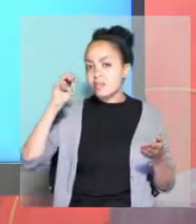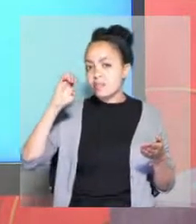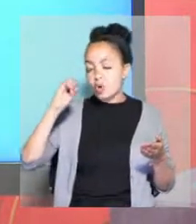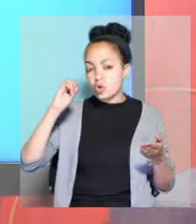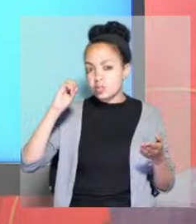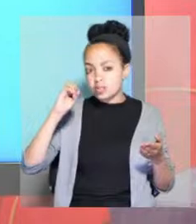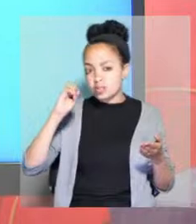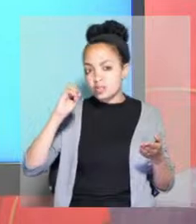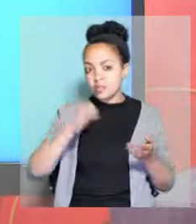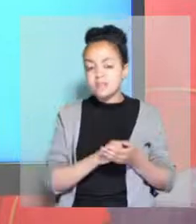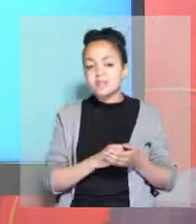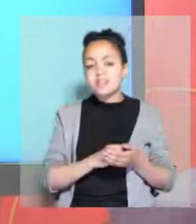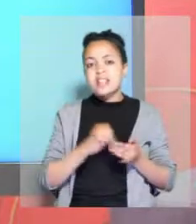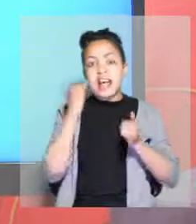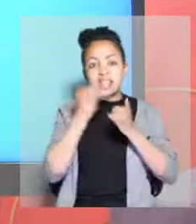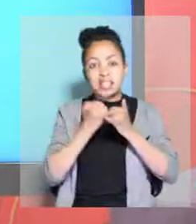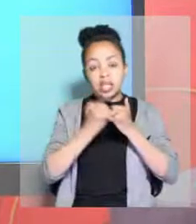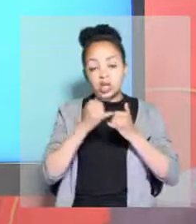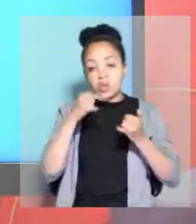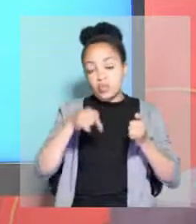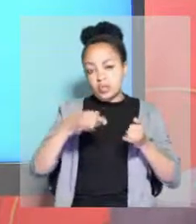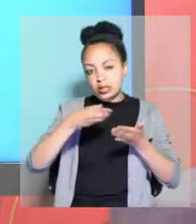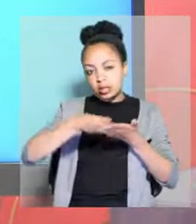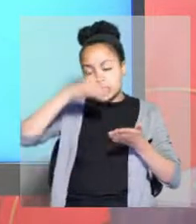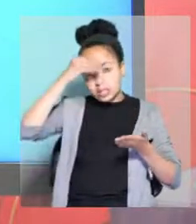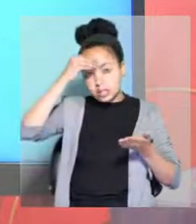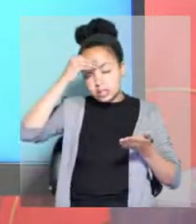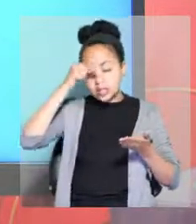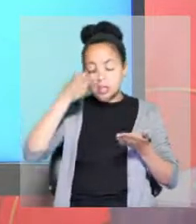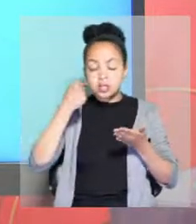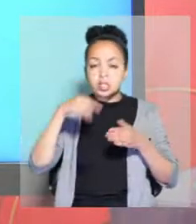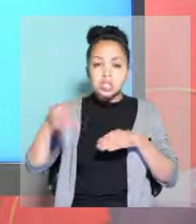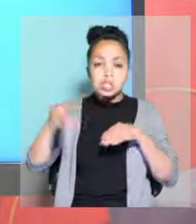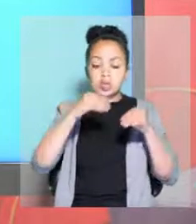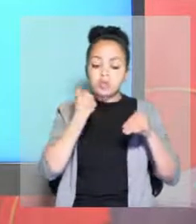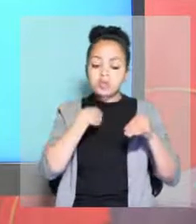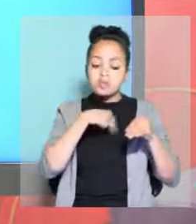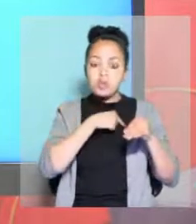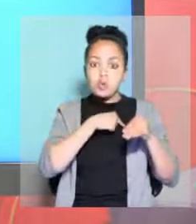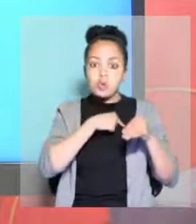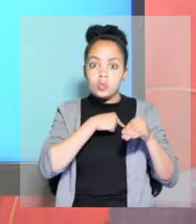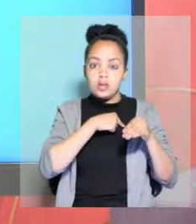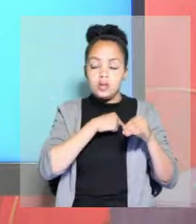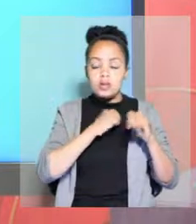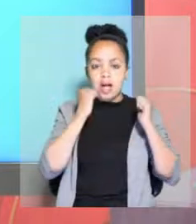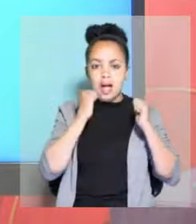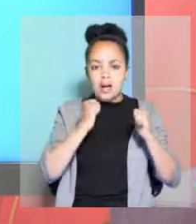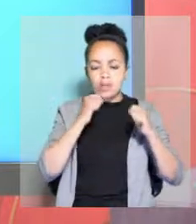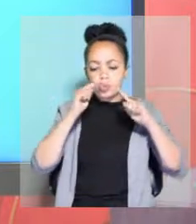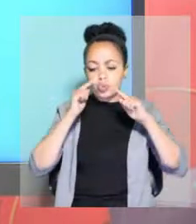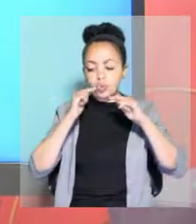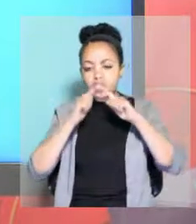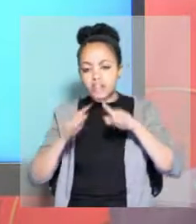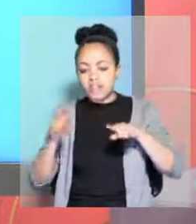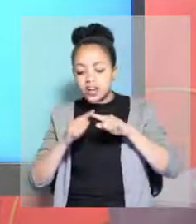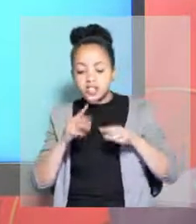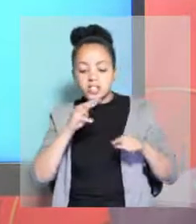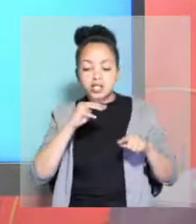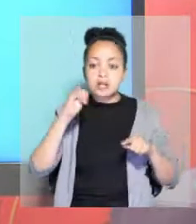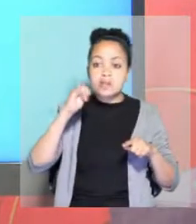I. At the end of this lesson, student, you will be able to differentiate mitosis